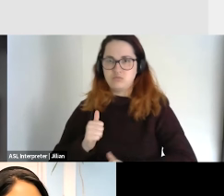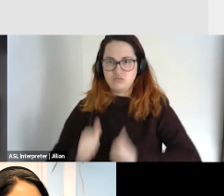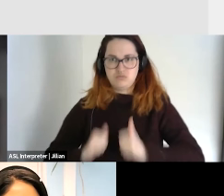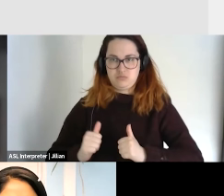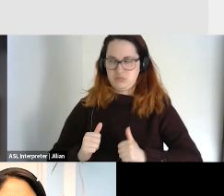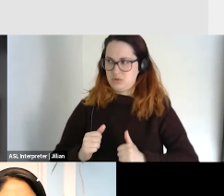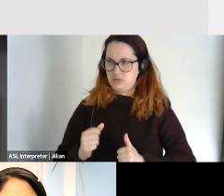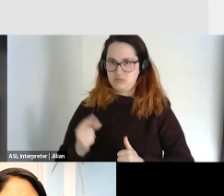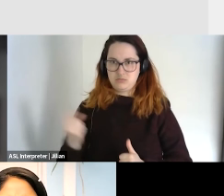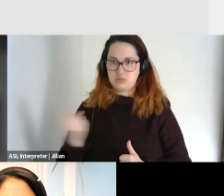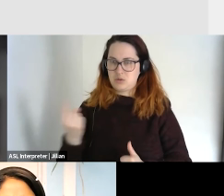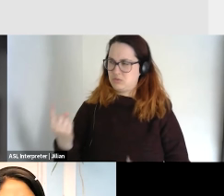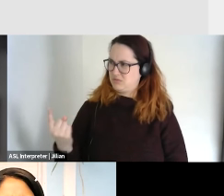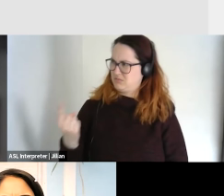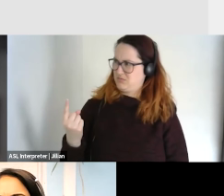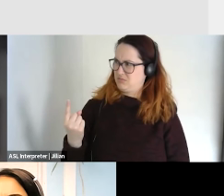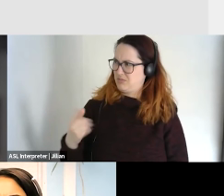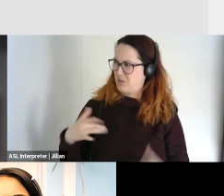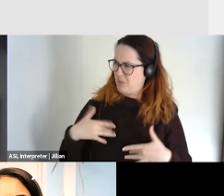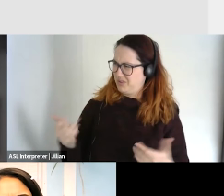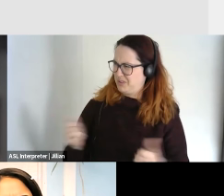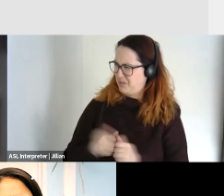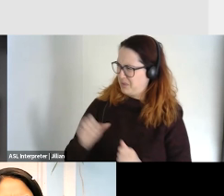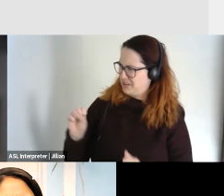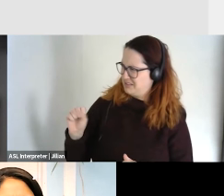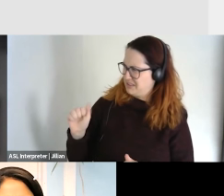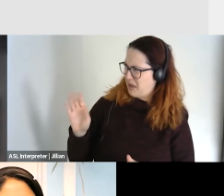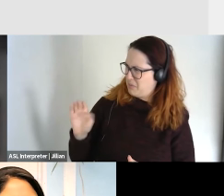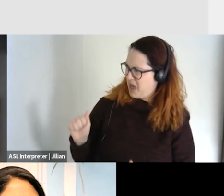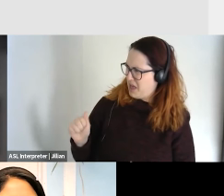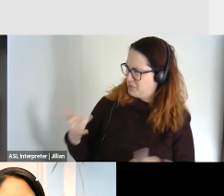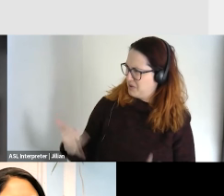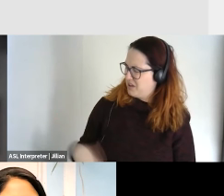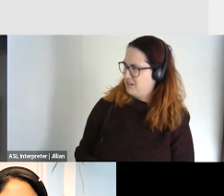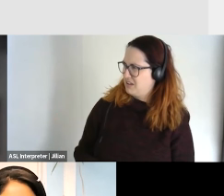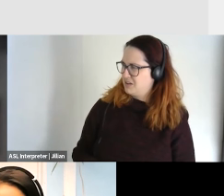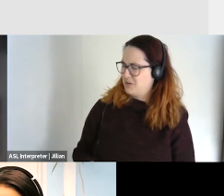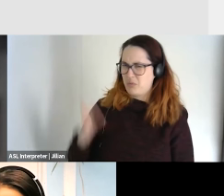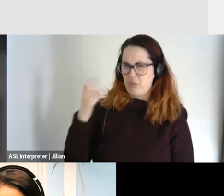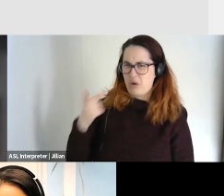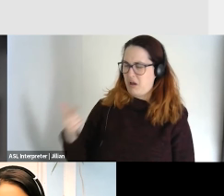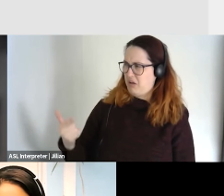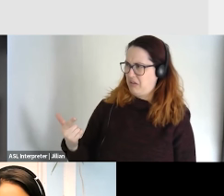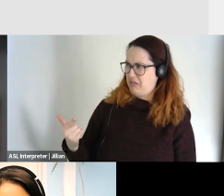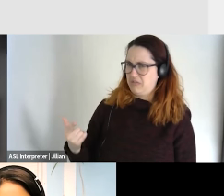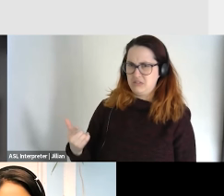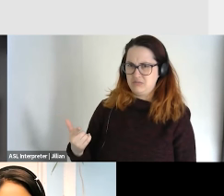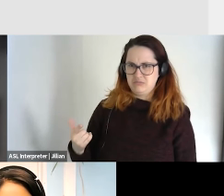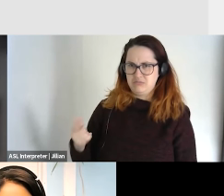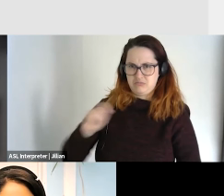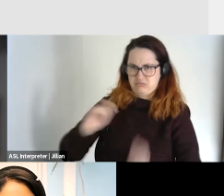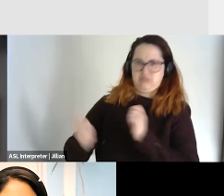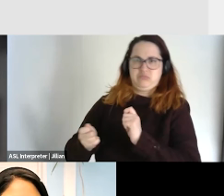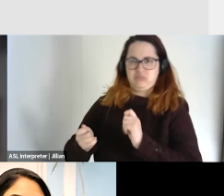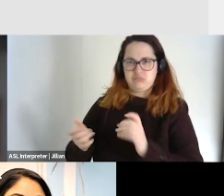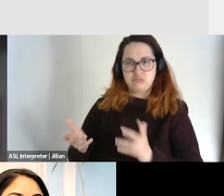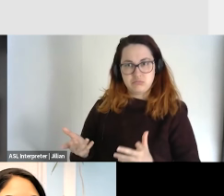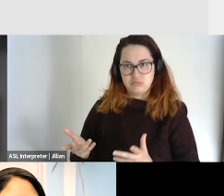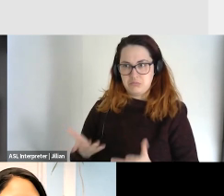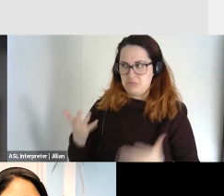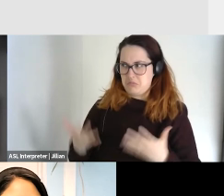might think, oh my goodness, what's going on with Saba today? Why have they become like this? Or, they